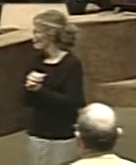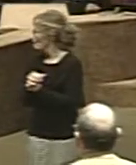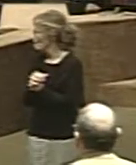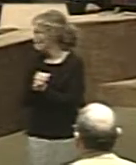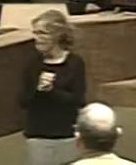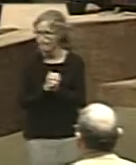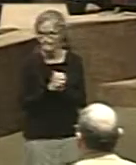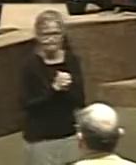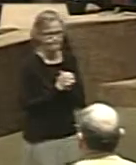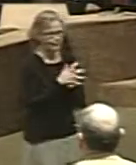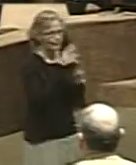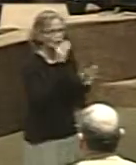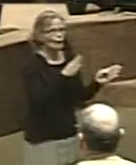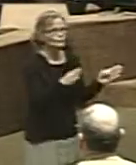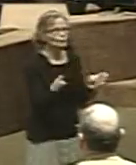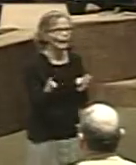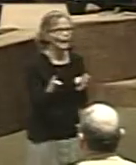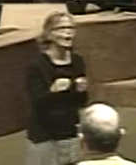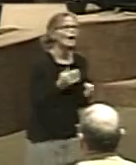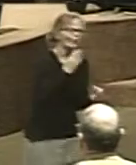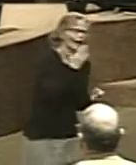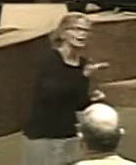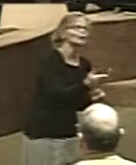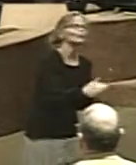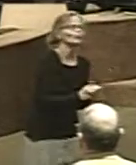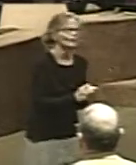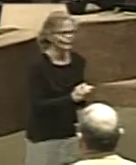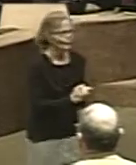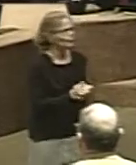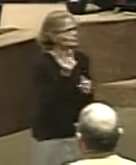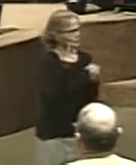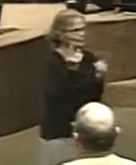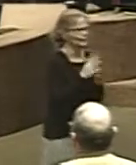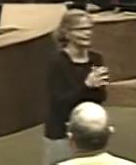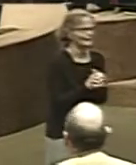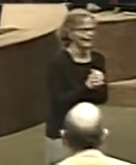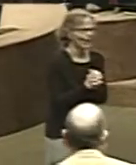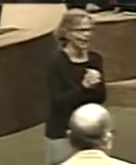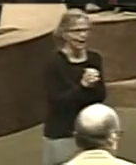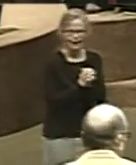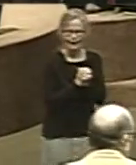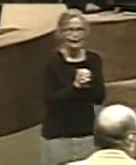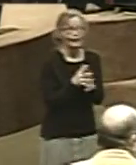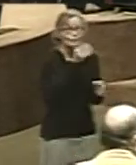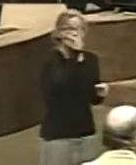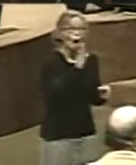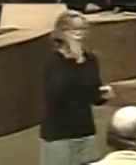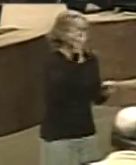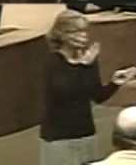It's God's will. Come on, nudge the guy next to you and say, it really is God's will.